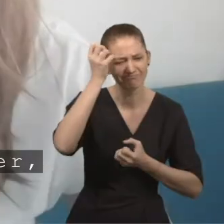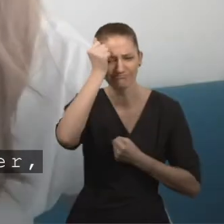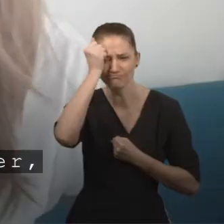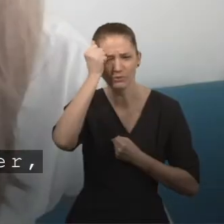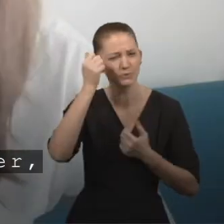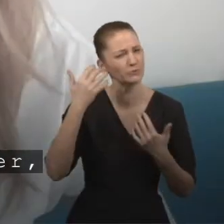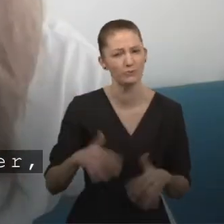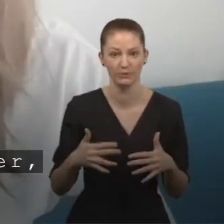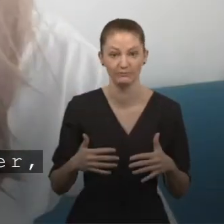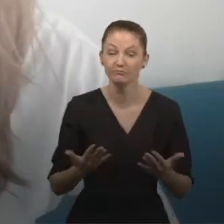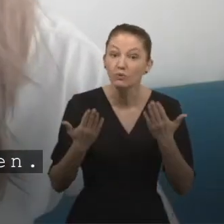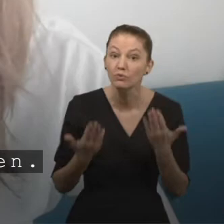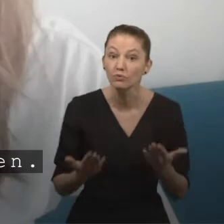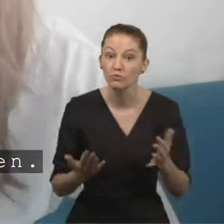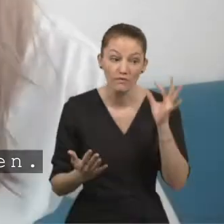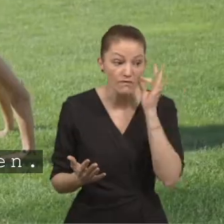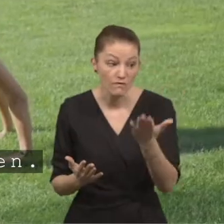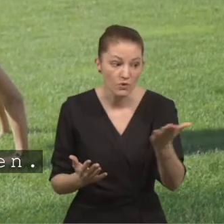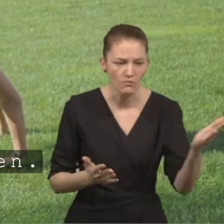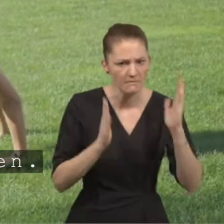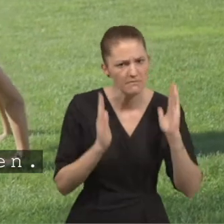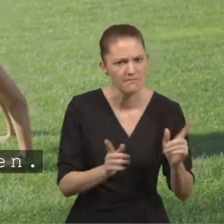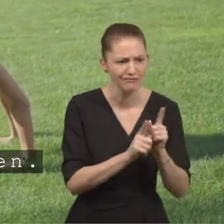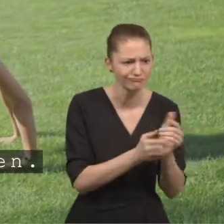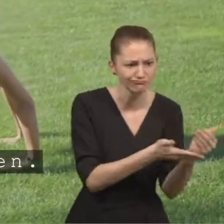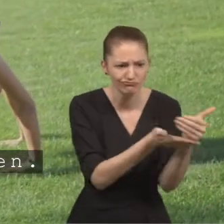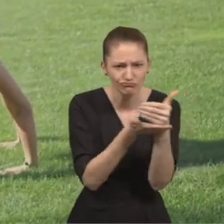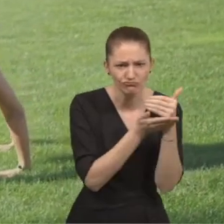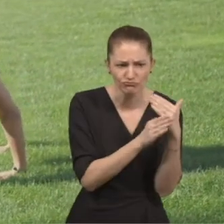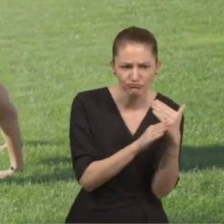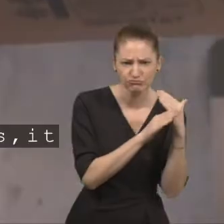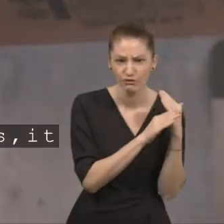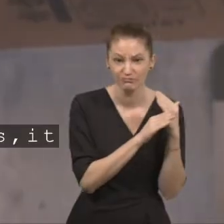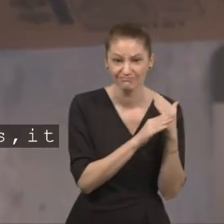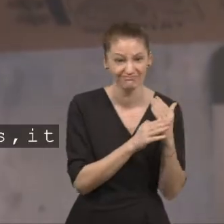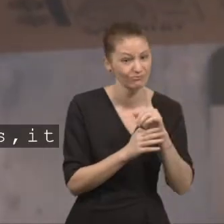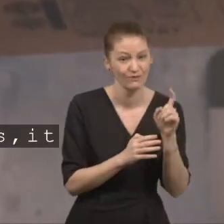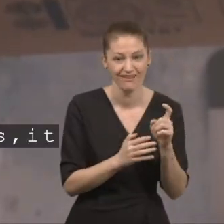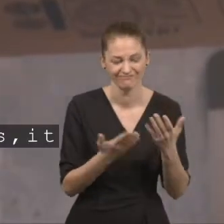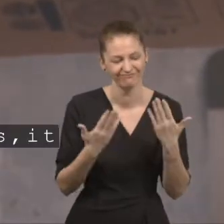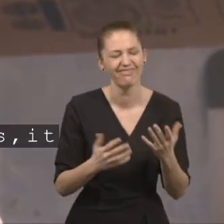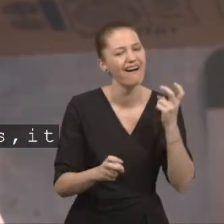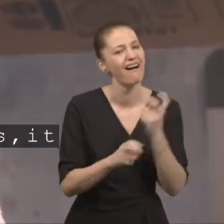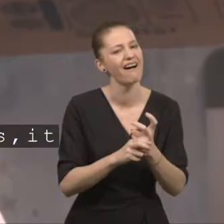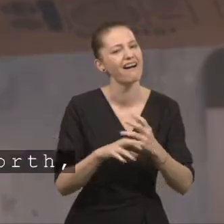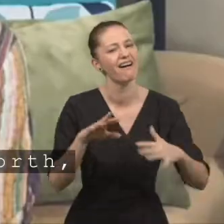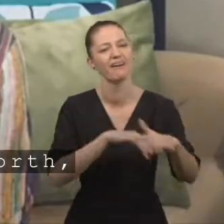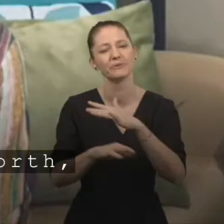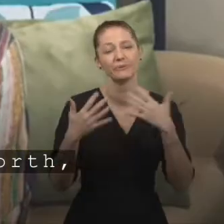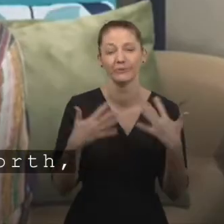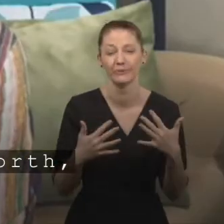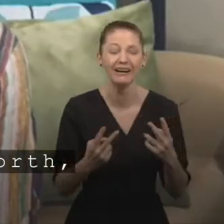Today, more than ever, we must protect women. In these difficult times, it is important that